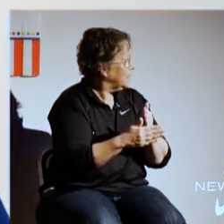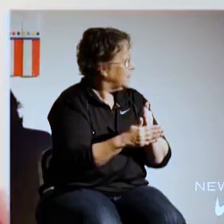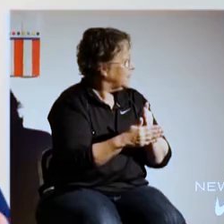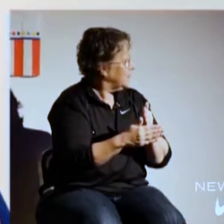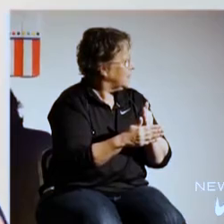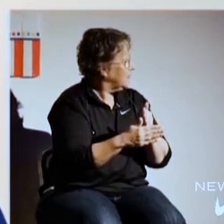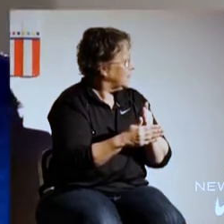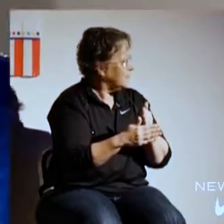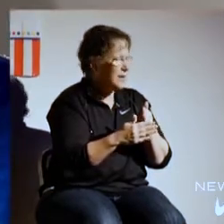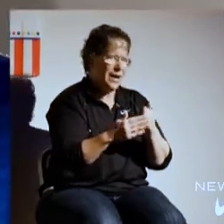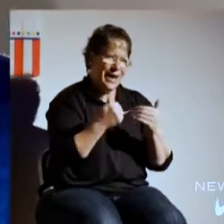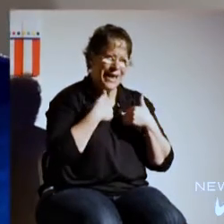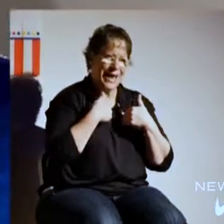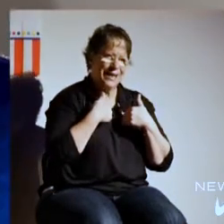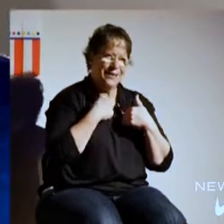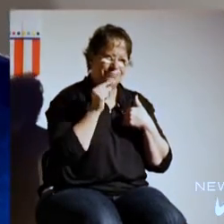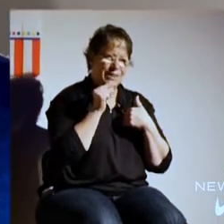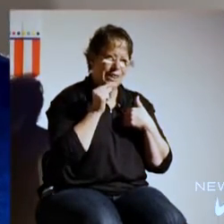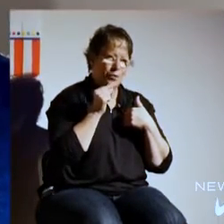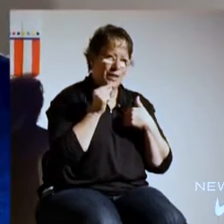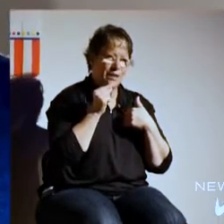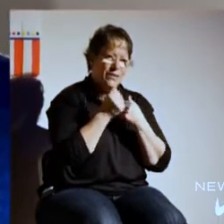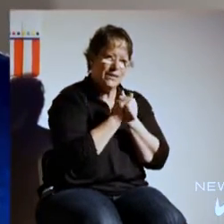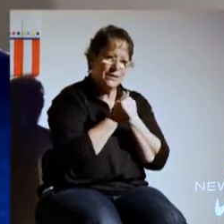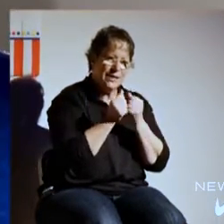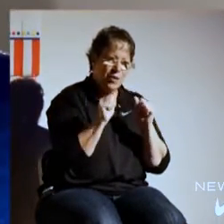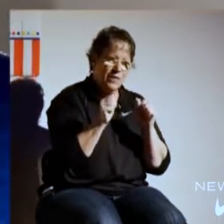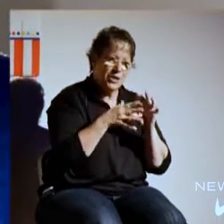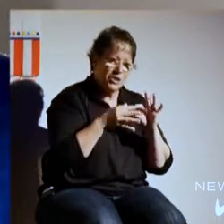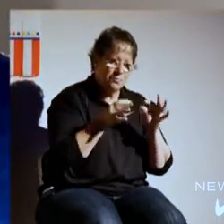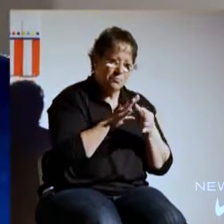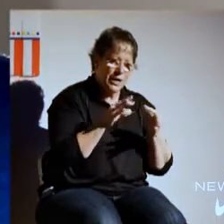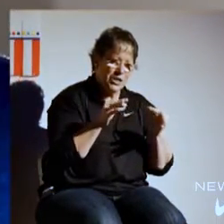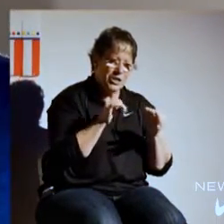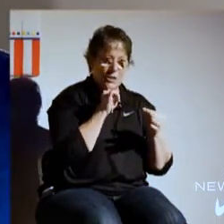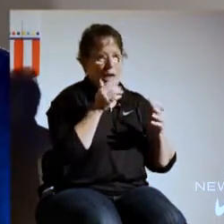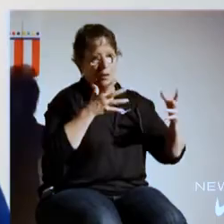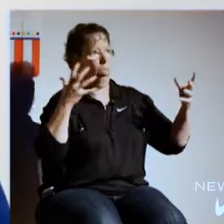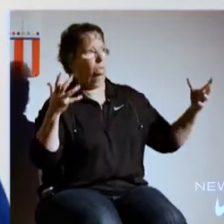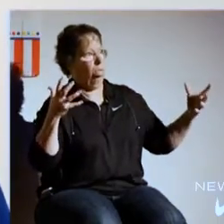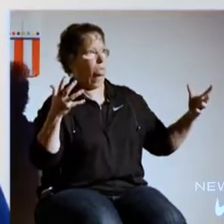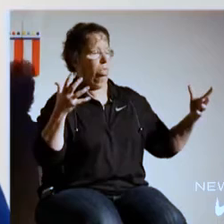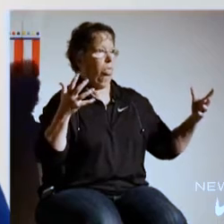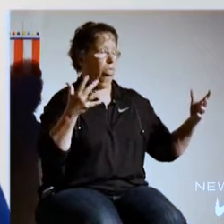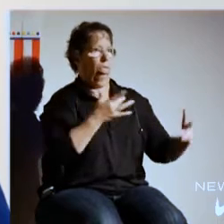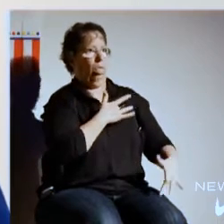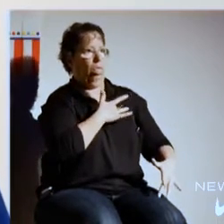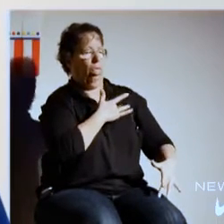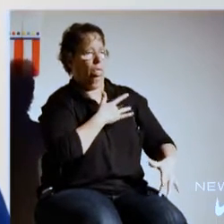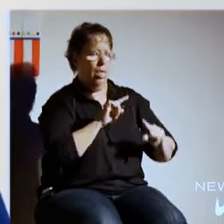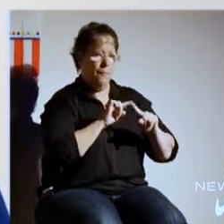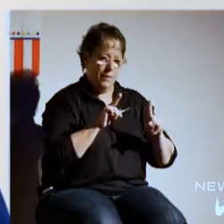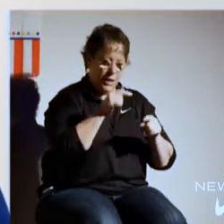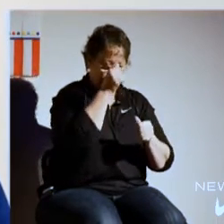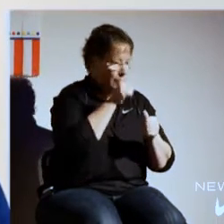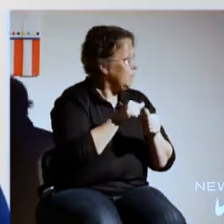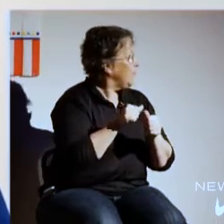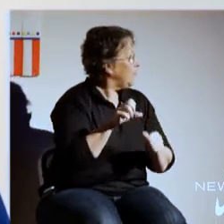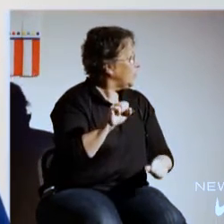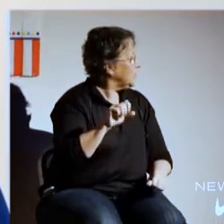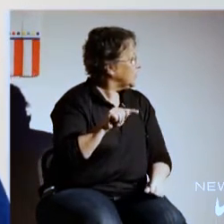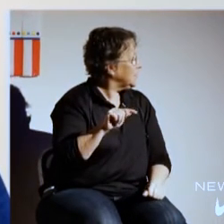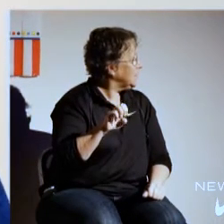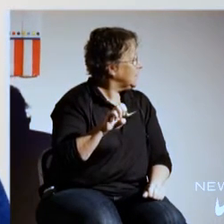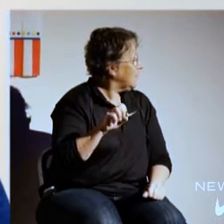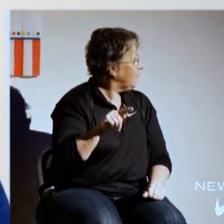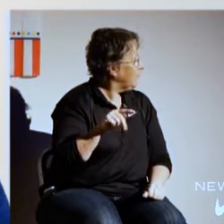bit of a salvation message, nothing too, you know, fire and brimstone, just a little bit there. I remember Stephanie saying, "Oh, there's a guy up